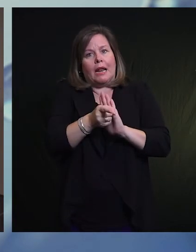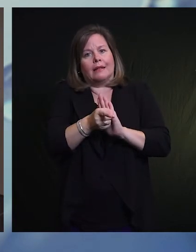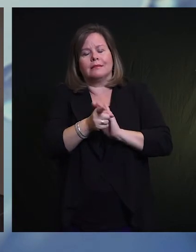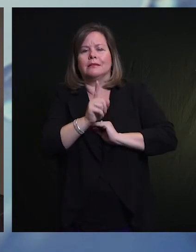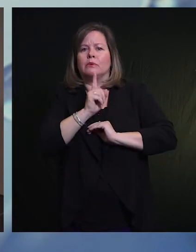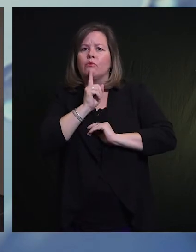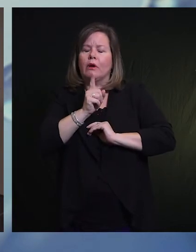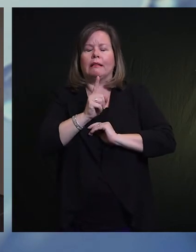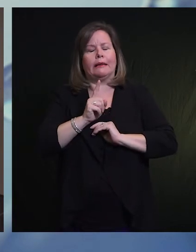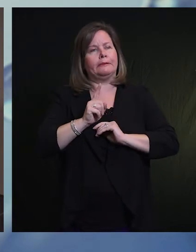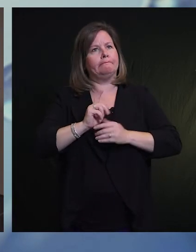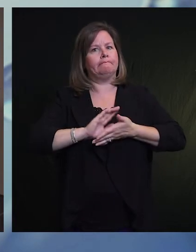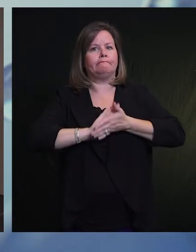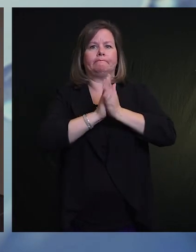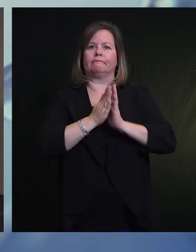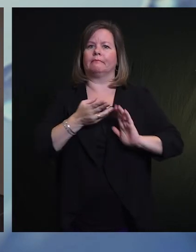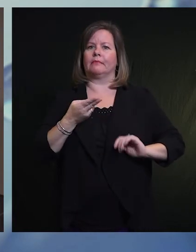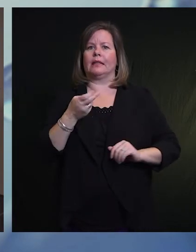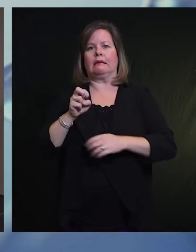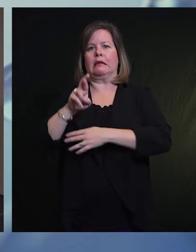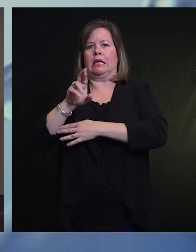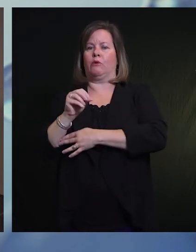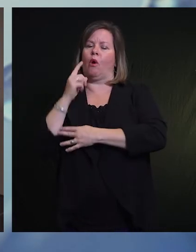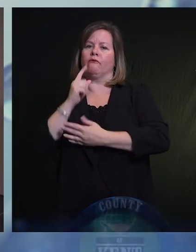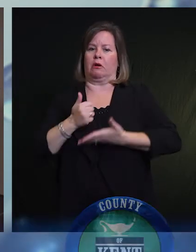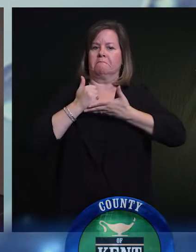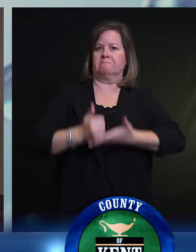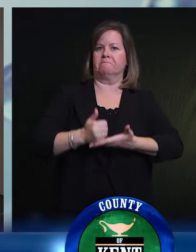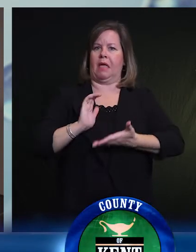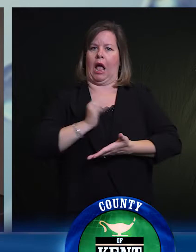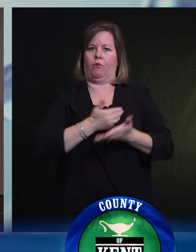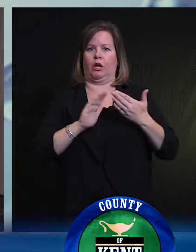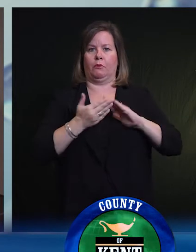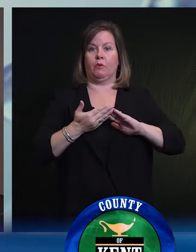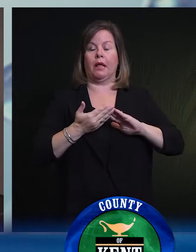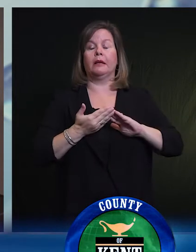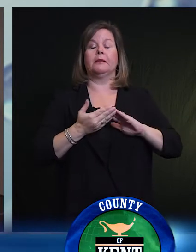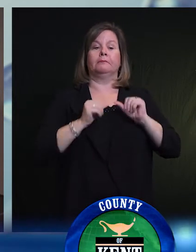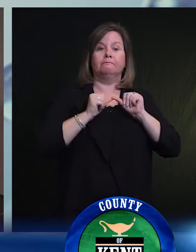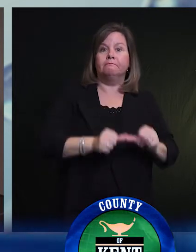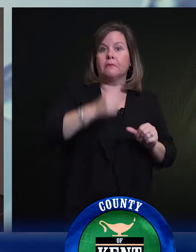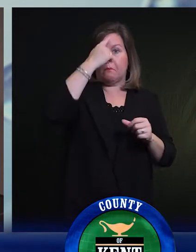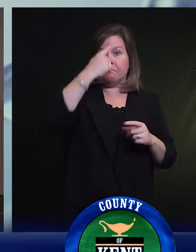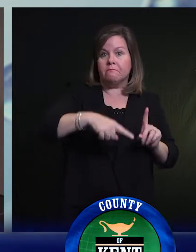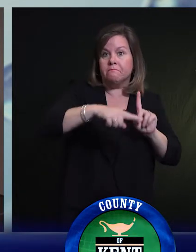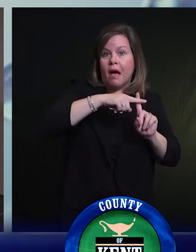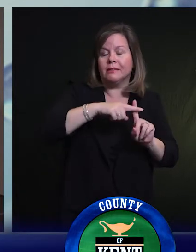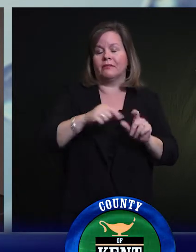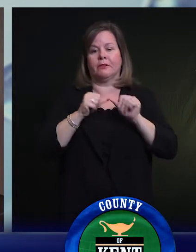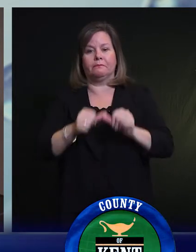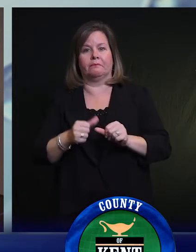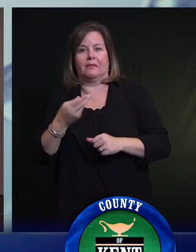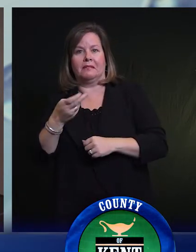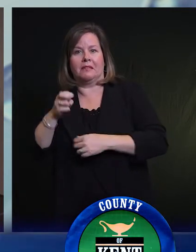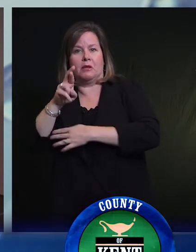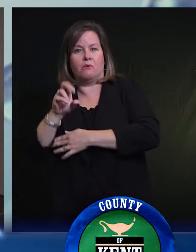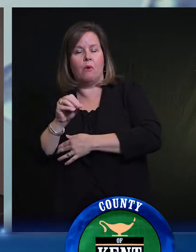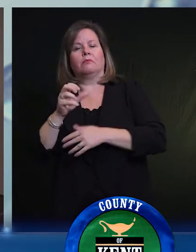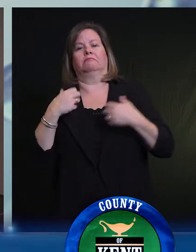minutes, a heroic thing that you can do to help our community overall. So stay positive, stay heroic, and